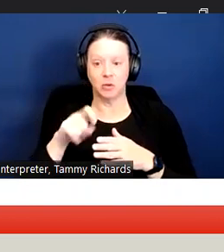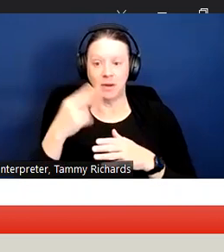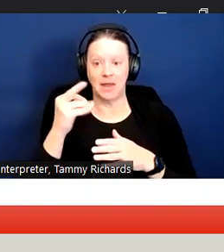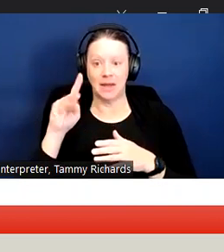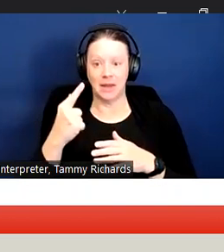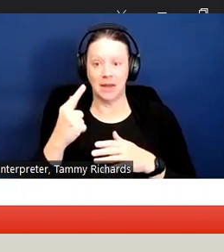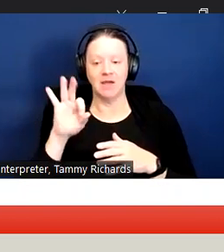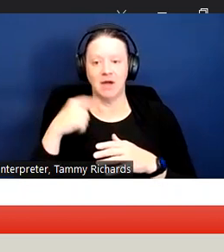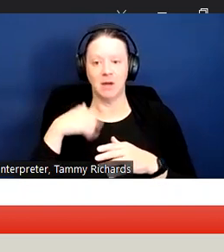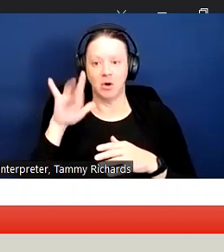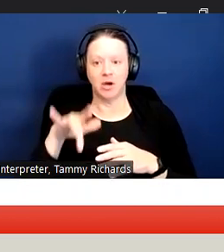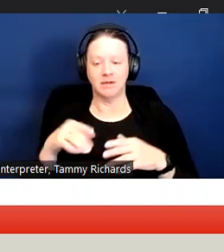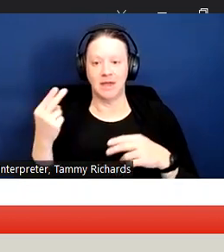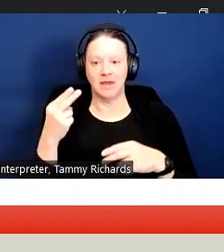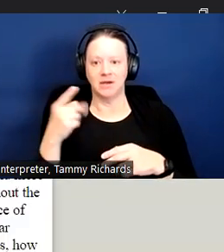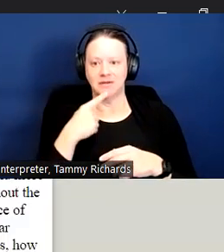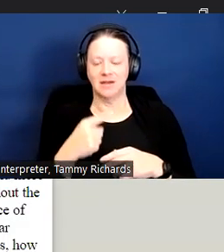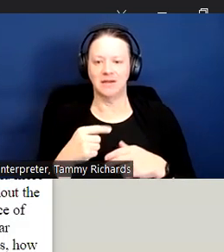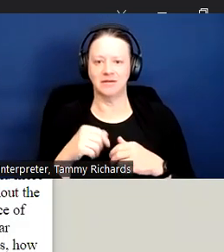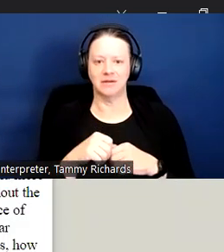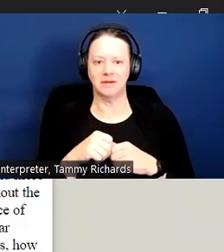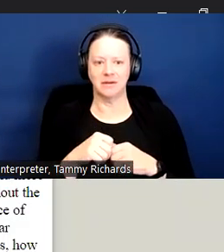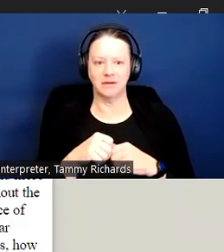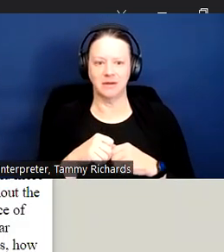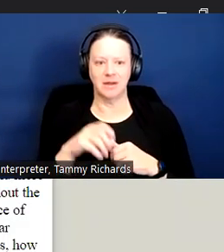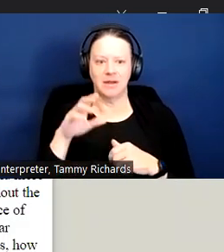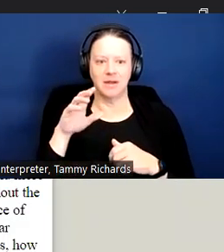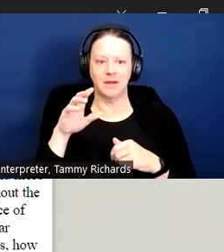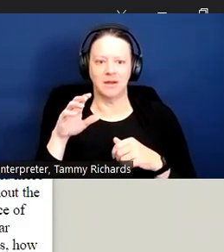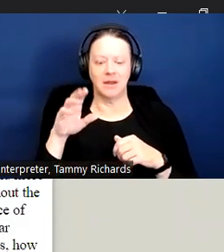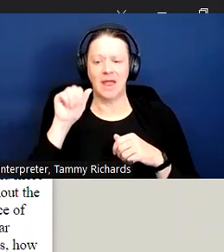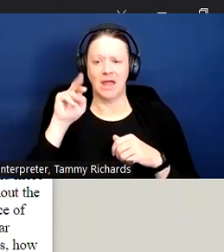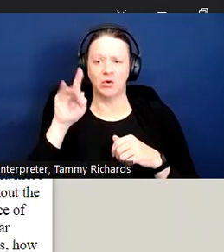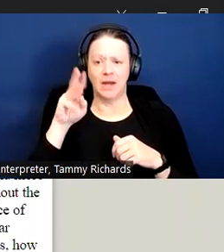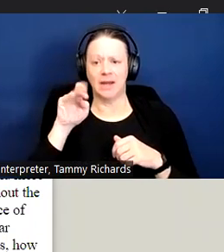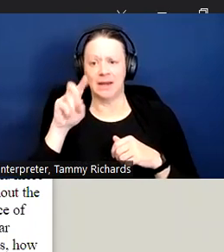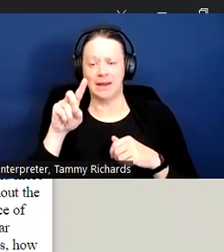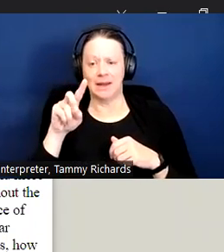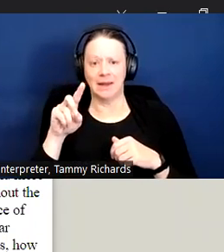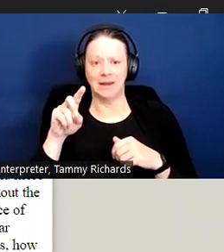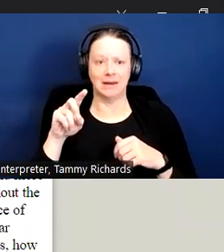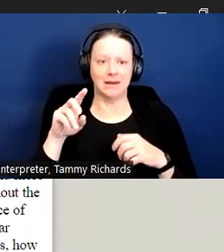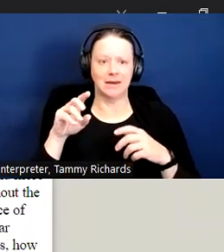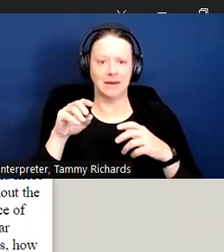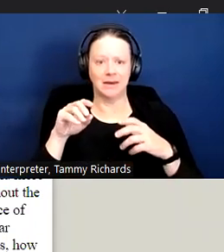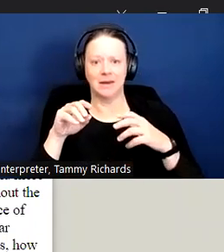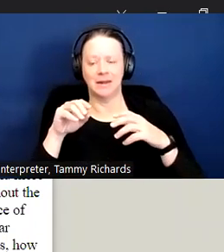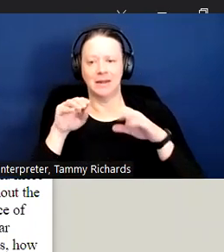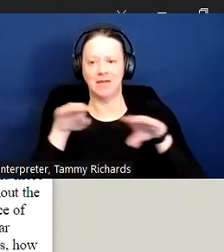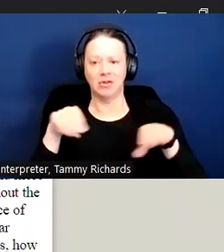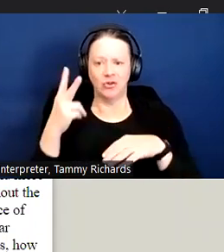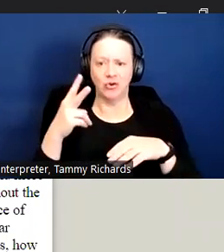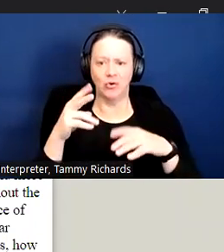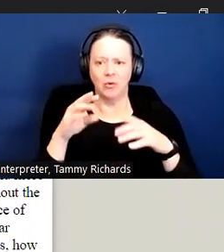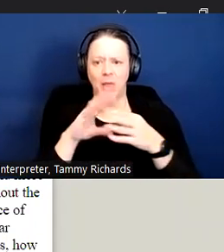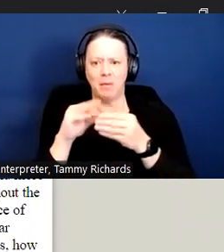H, annotated inaccessible homepage before and after annotations heading level 2. If you notice, it jumped all the way down to annotations level 2.